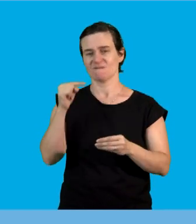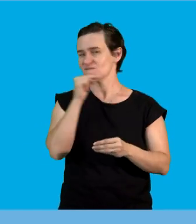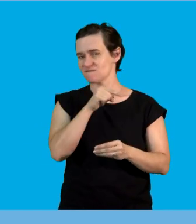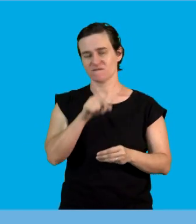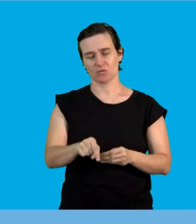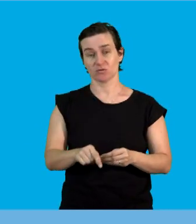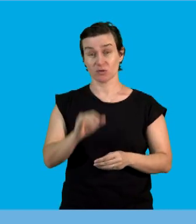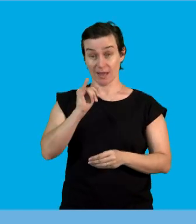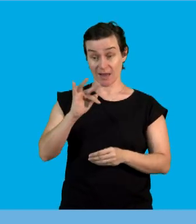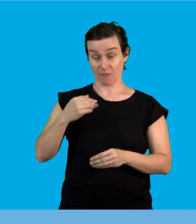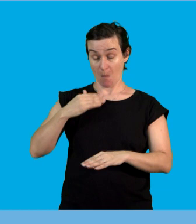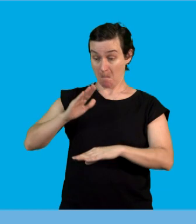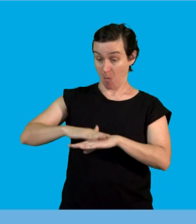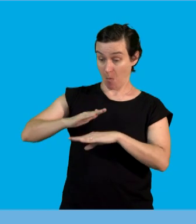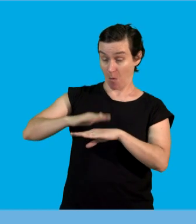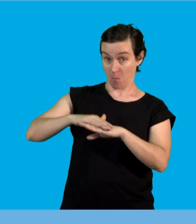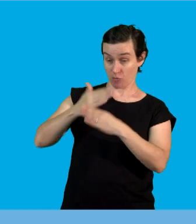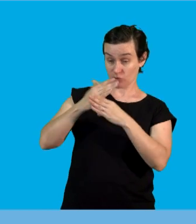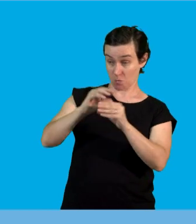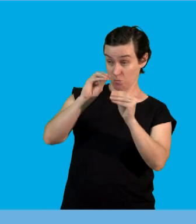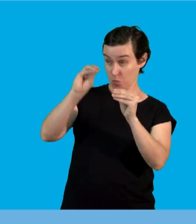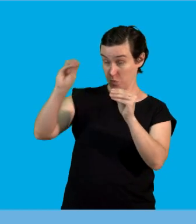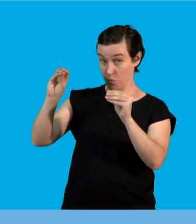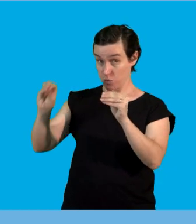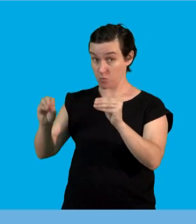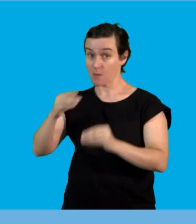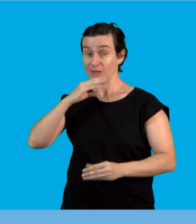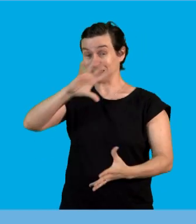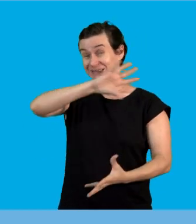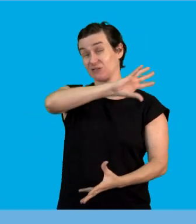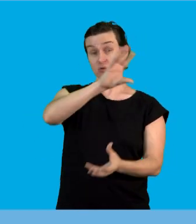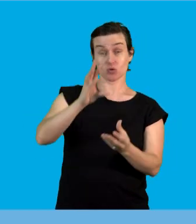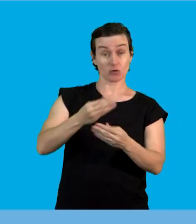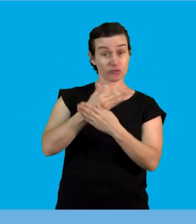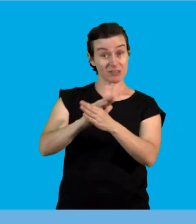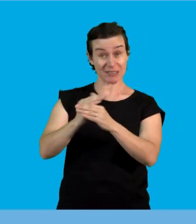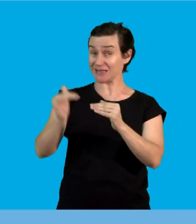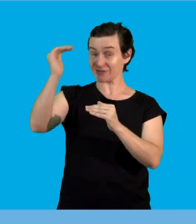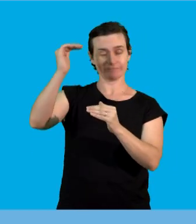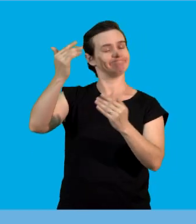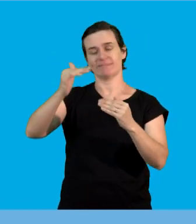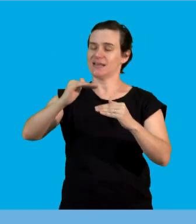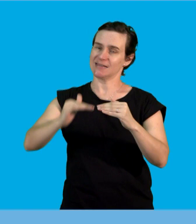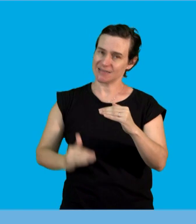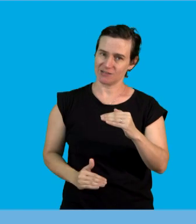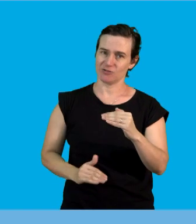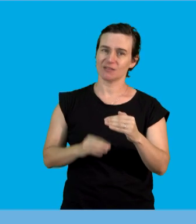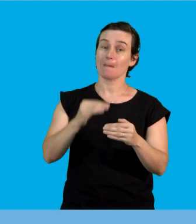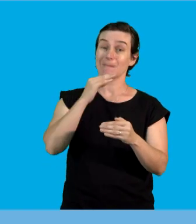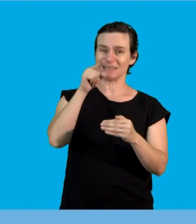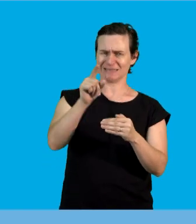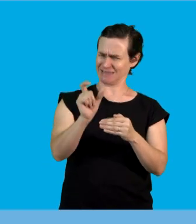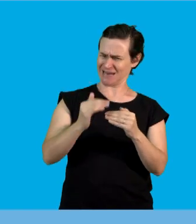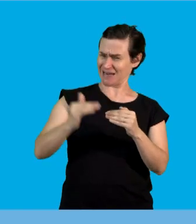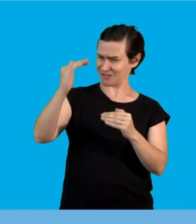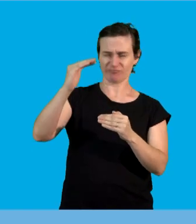as we are adding more resistors in parallel, the resistance must decrease if we are adding them